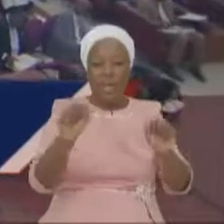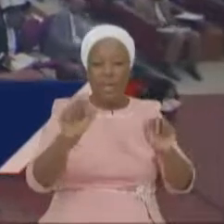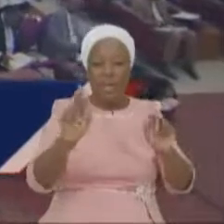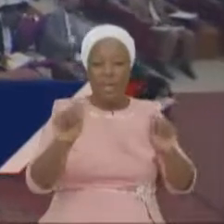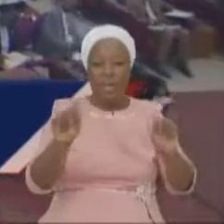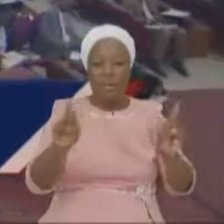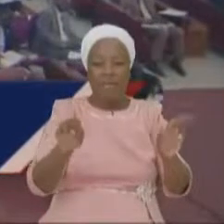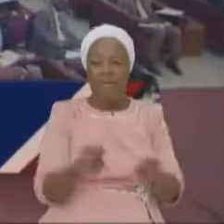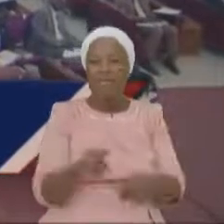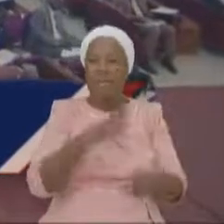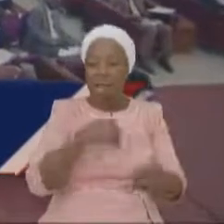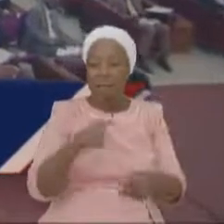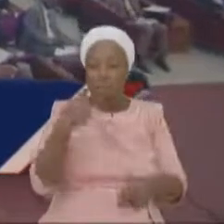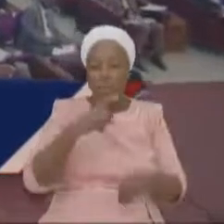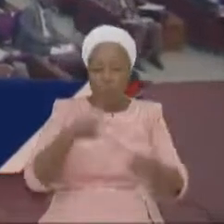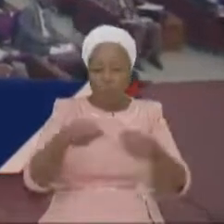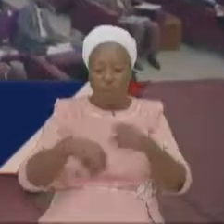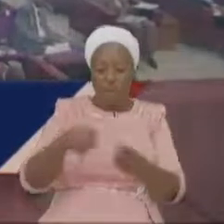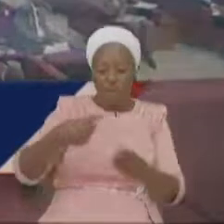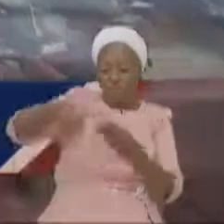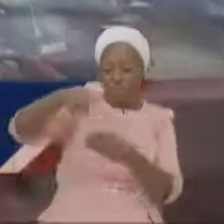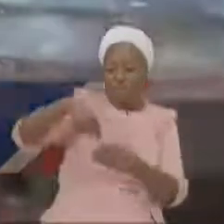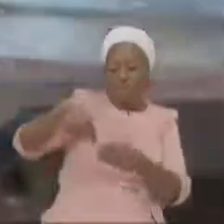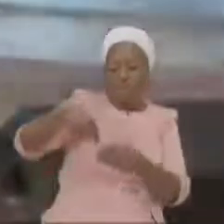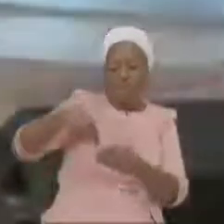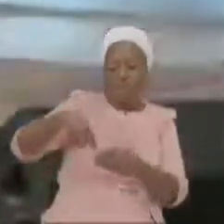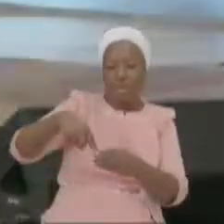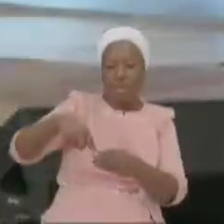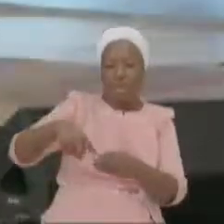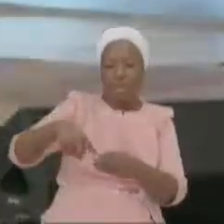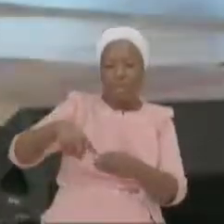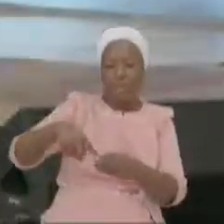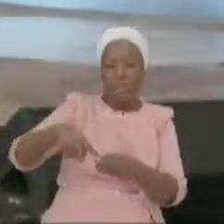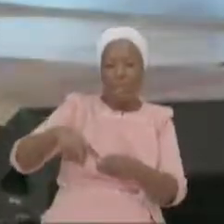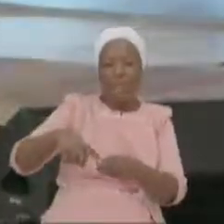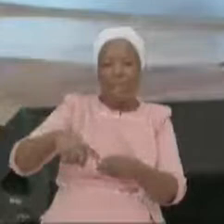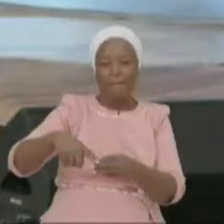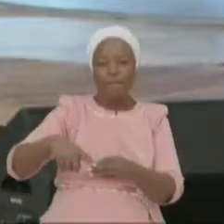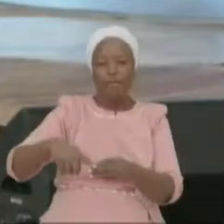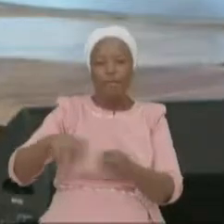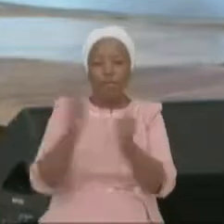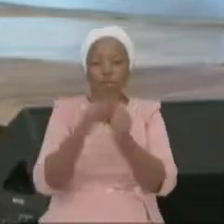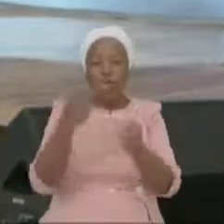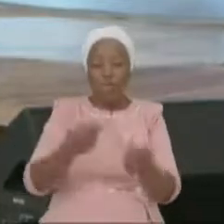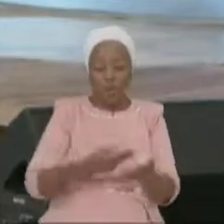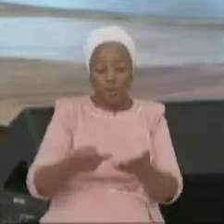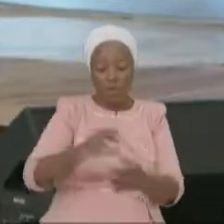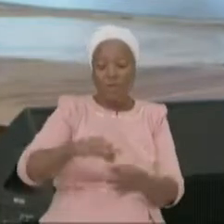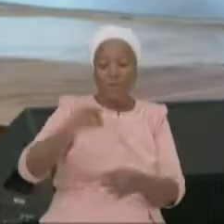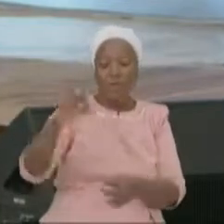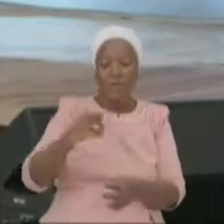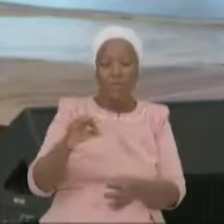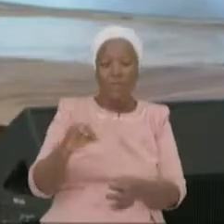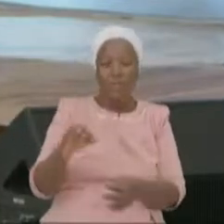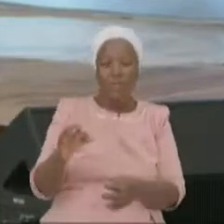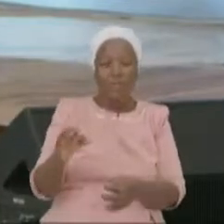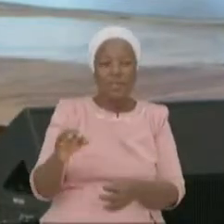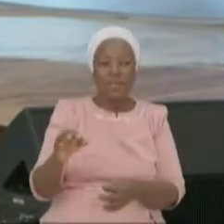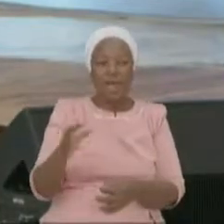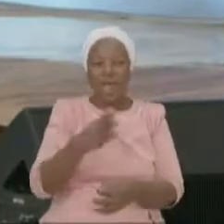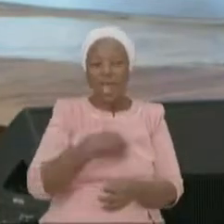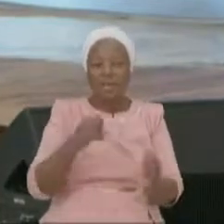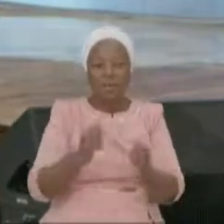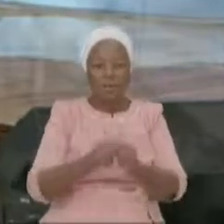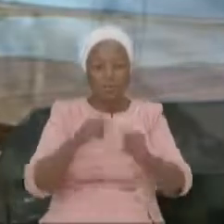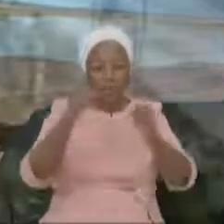went about, he anointed Jesus of Nazareth with the Holy Ghost and with